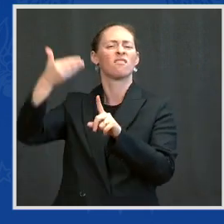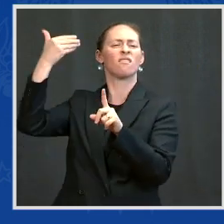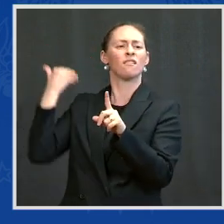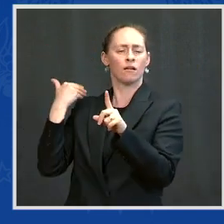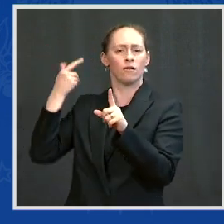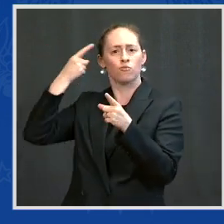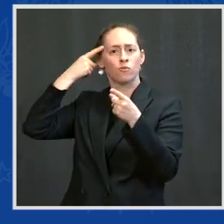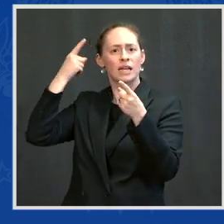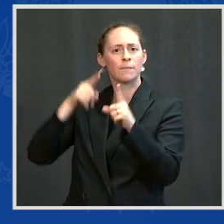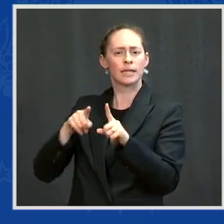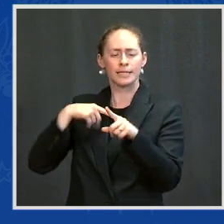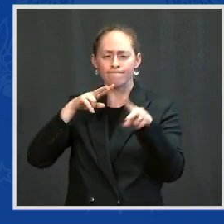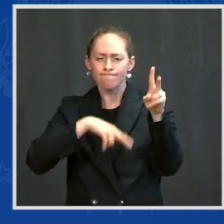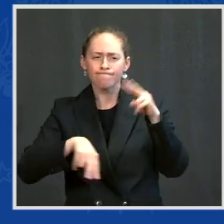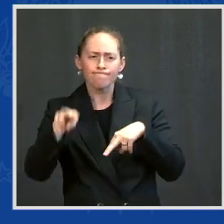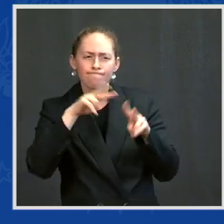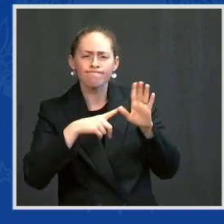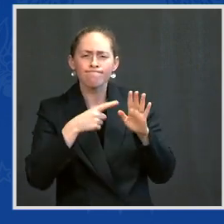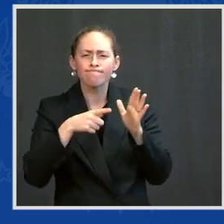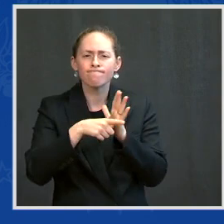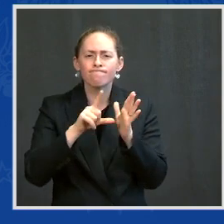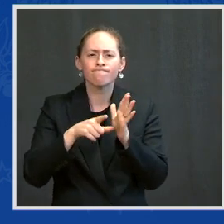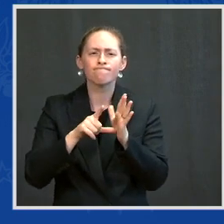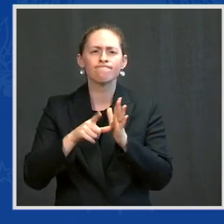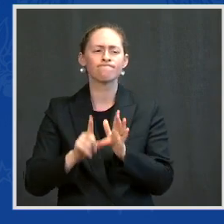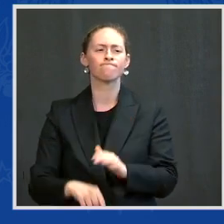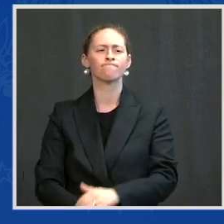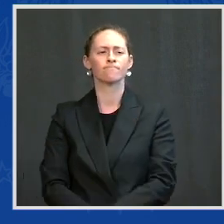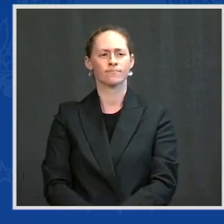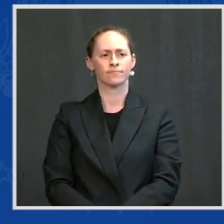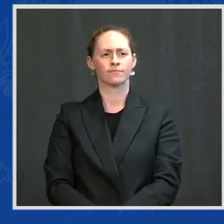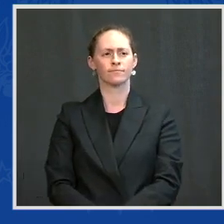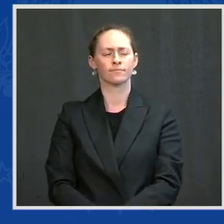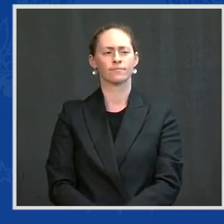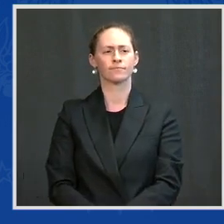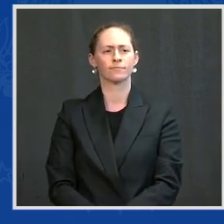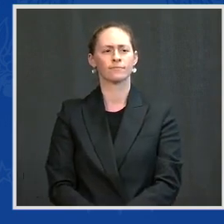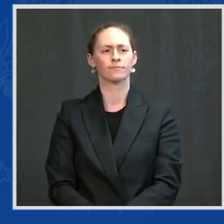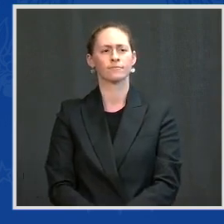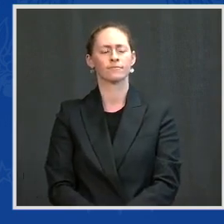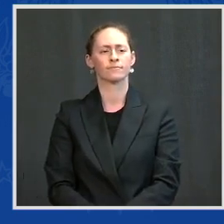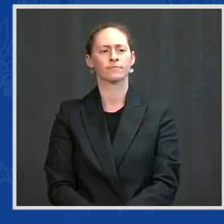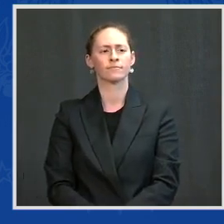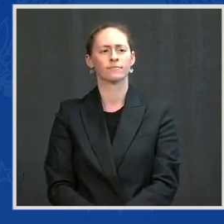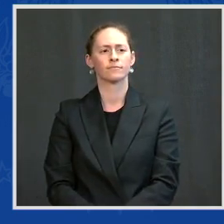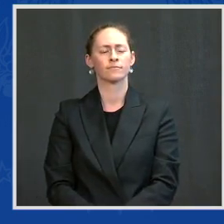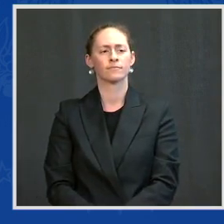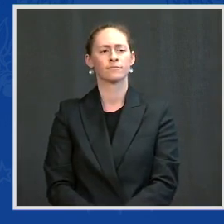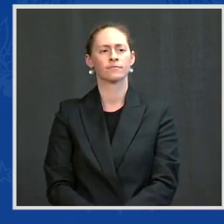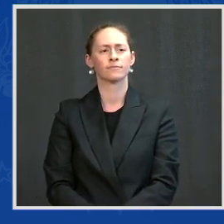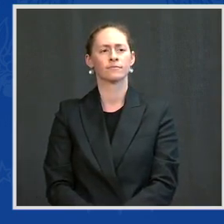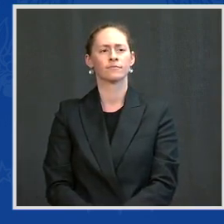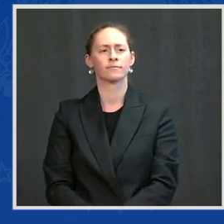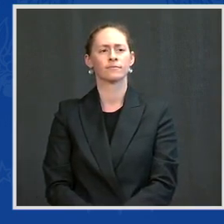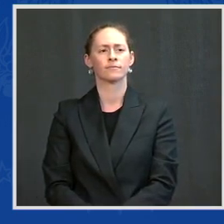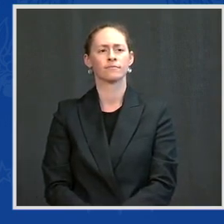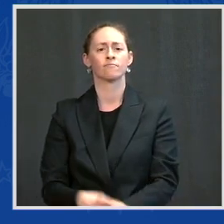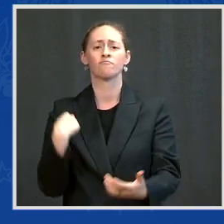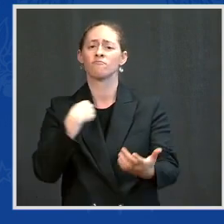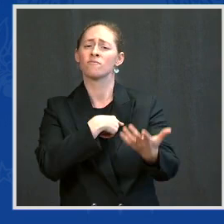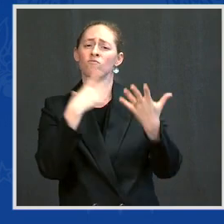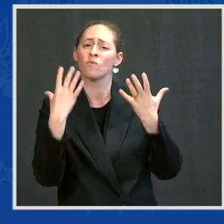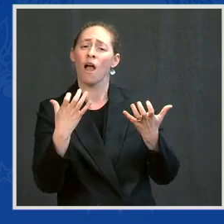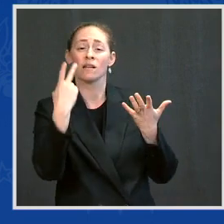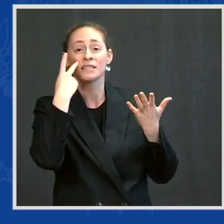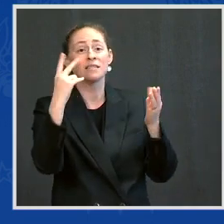seeking diplomacy with North Korea, is indeed a welcome direction of the Biden administration's North Korea policy. During